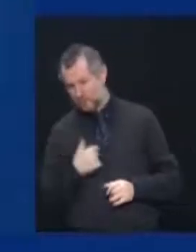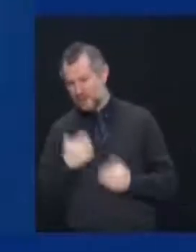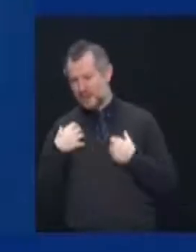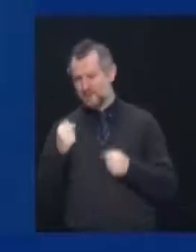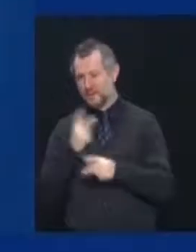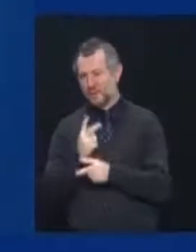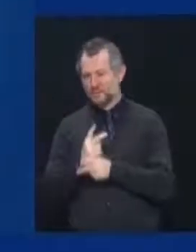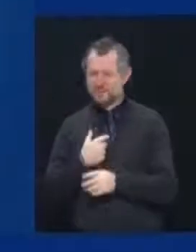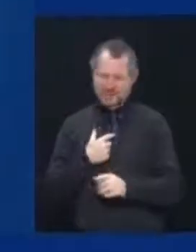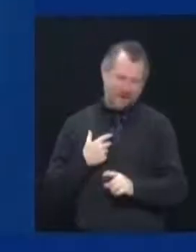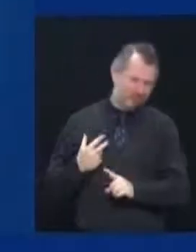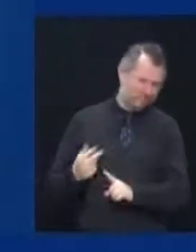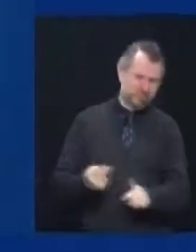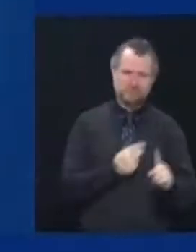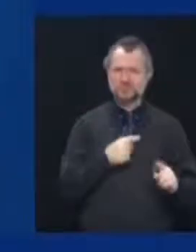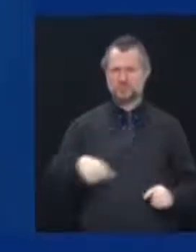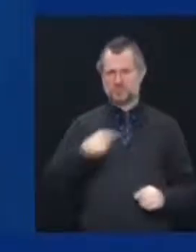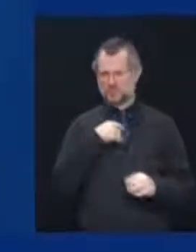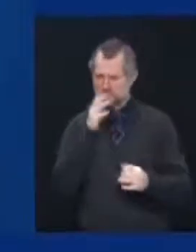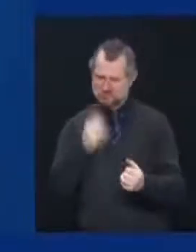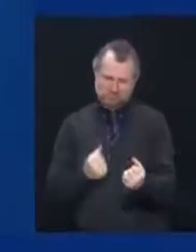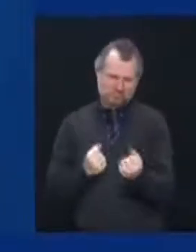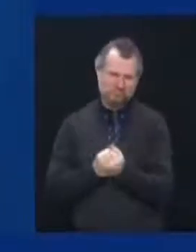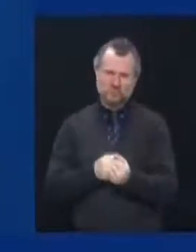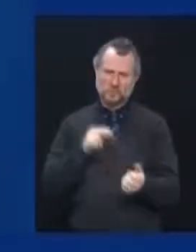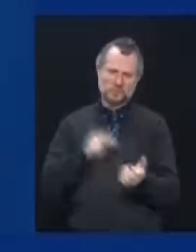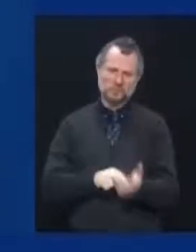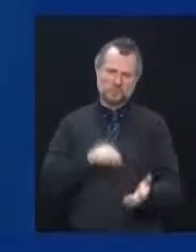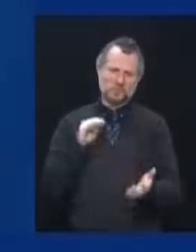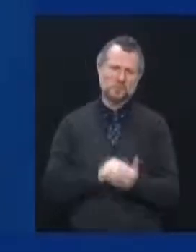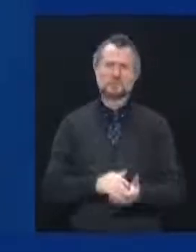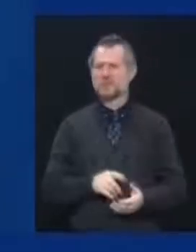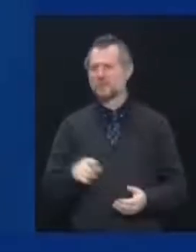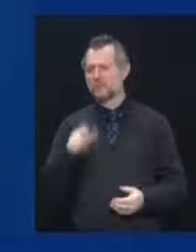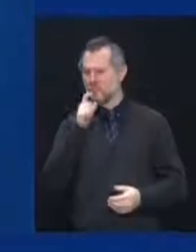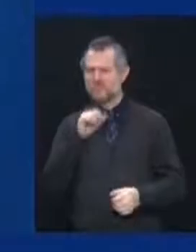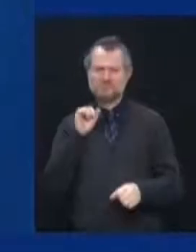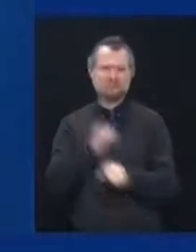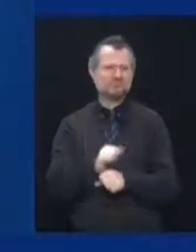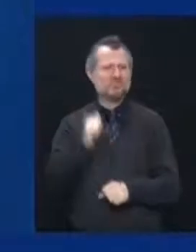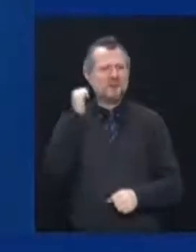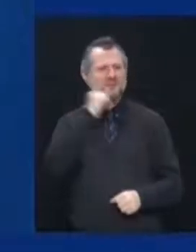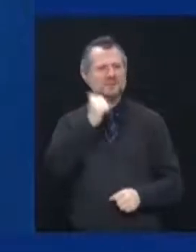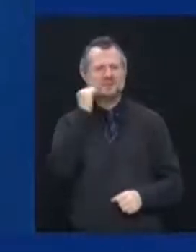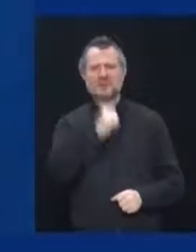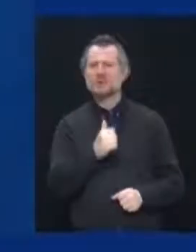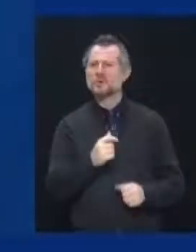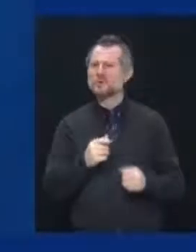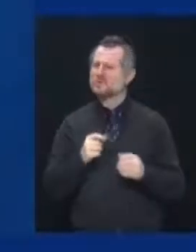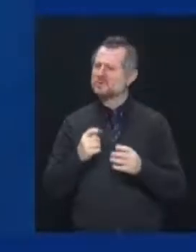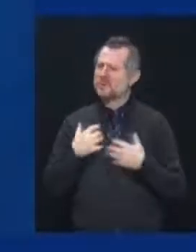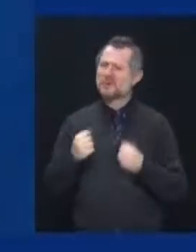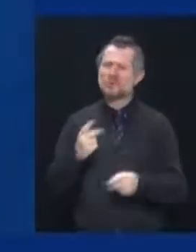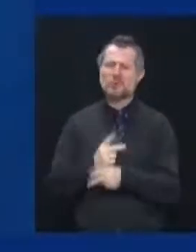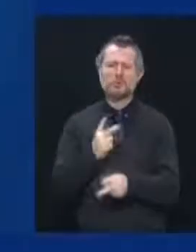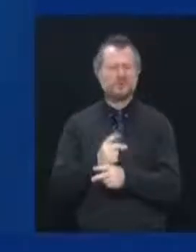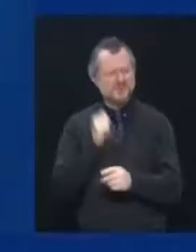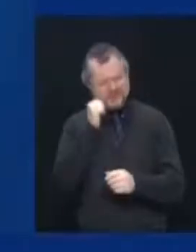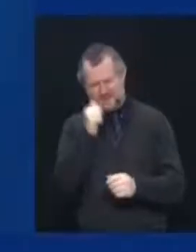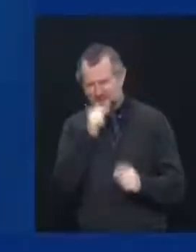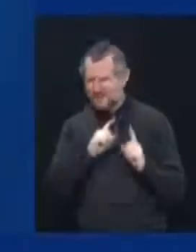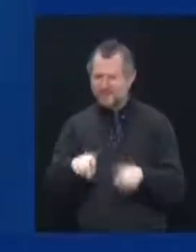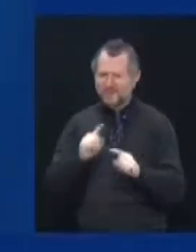way. We celebrate our nurses and doctors. They're on the front line. They're in an emergency room today taking care of COVID people. I'm